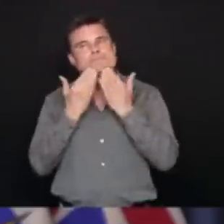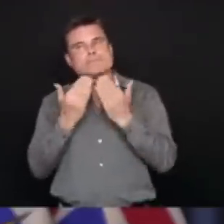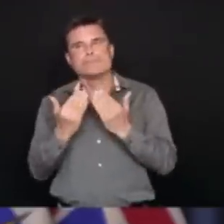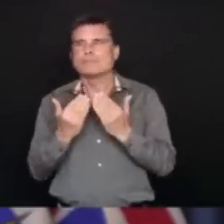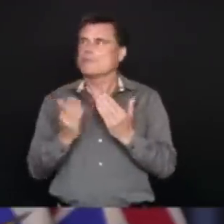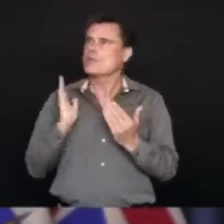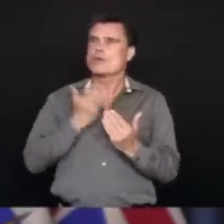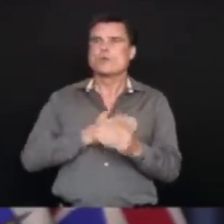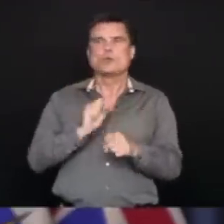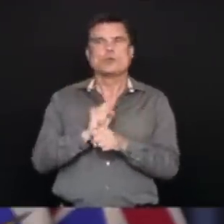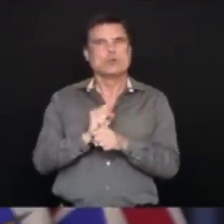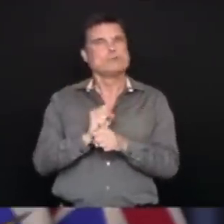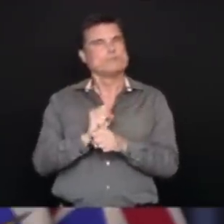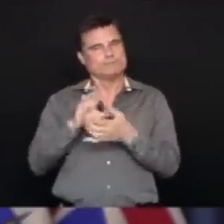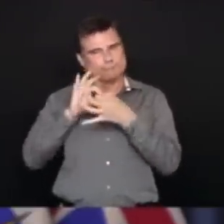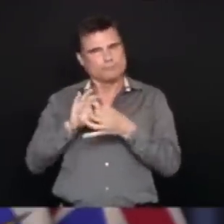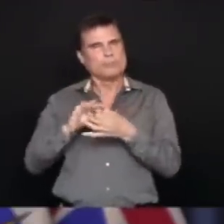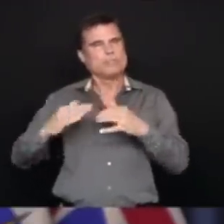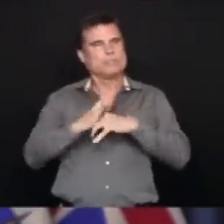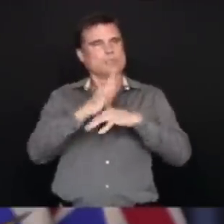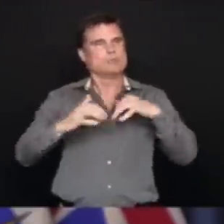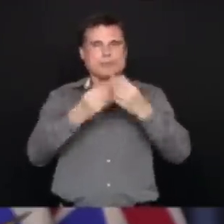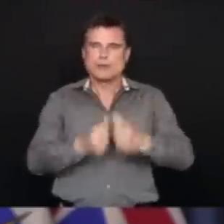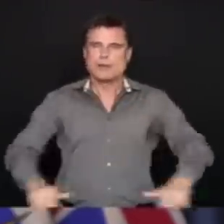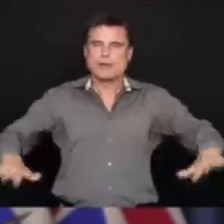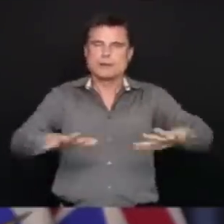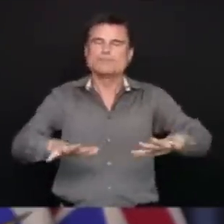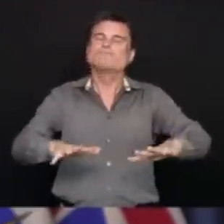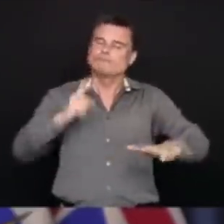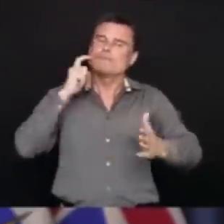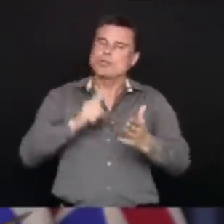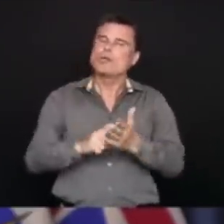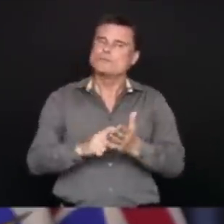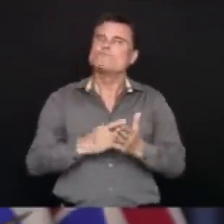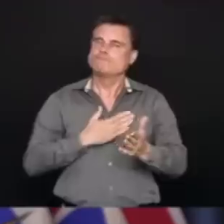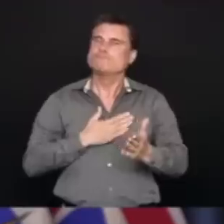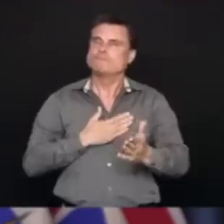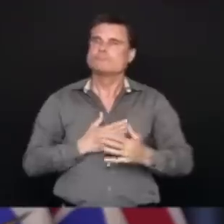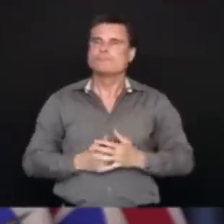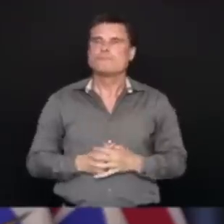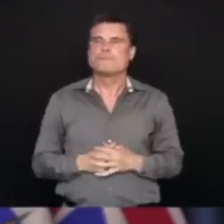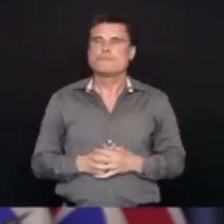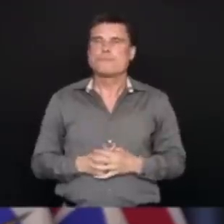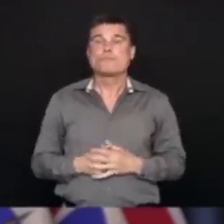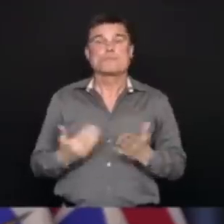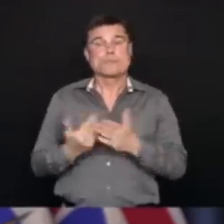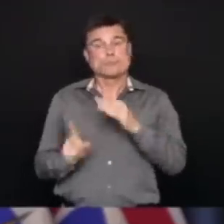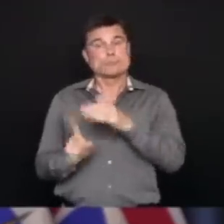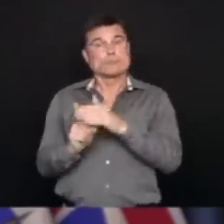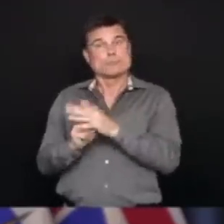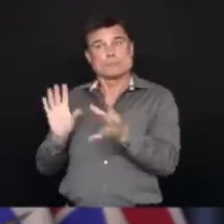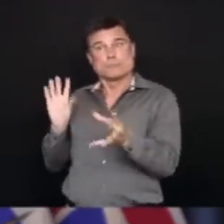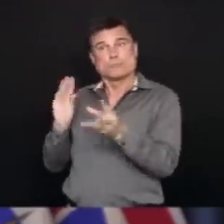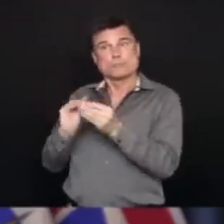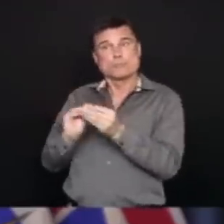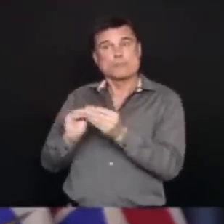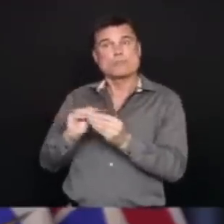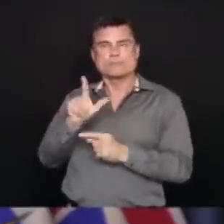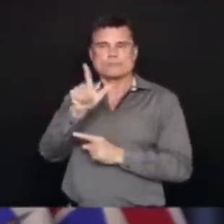So for today, we have 29 new test positive cases here in British Columbia, bringing our total to